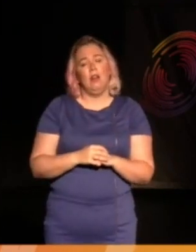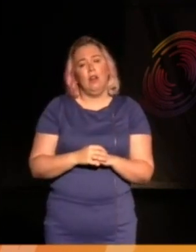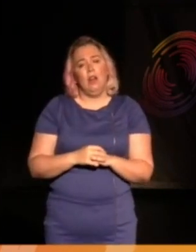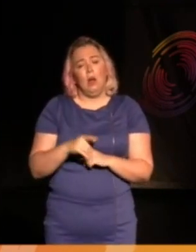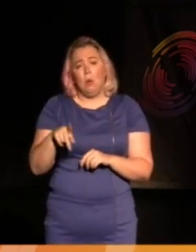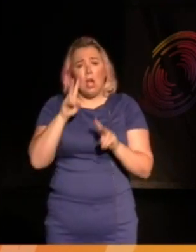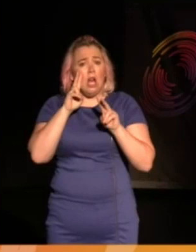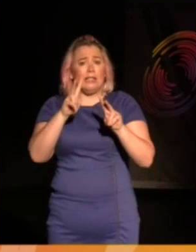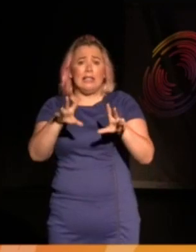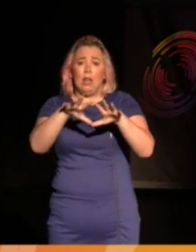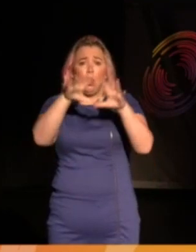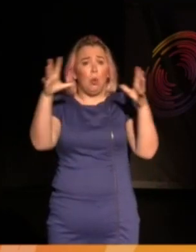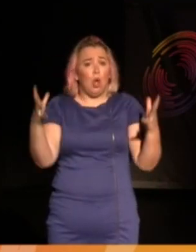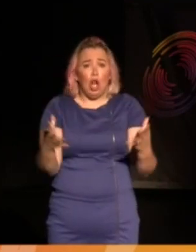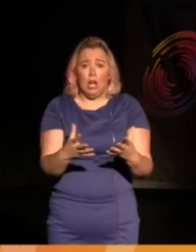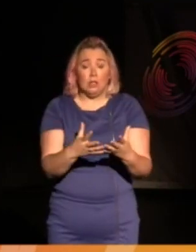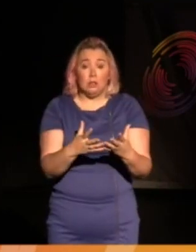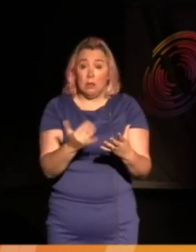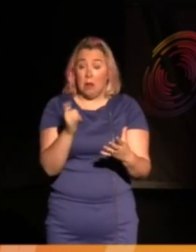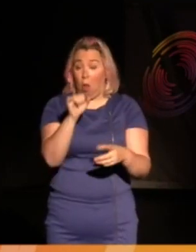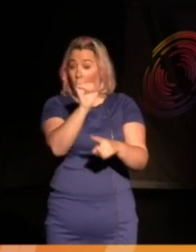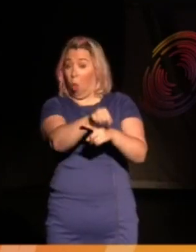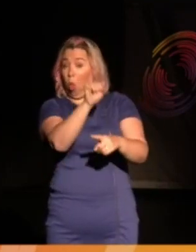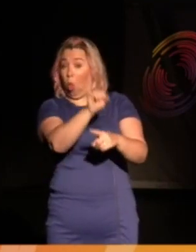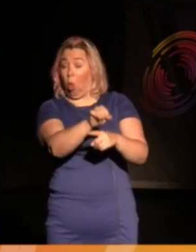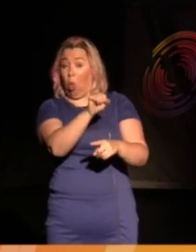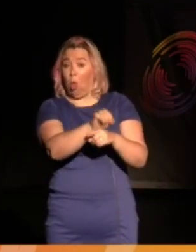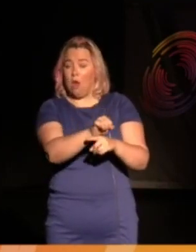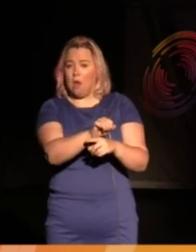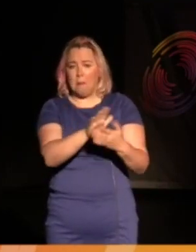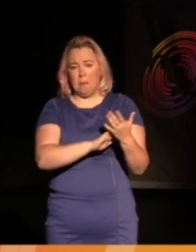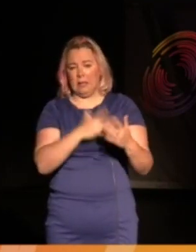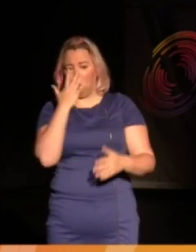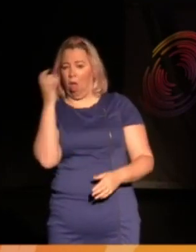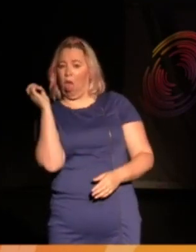want to create doesn't mean we shouldn't fight for it.